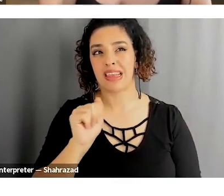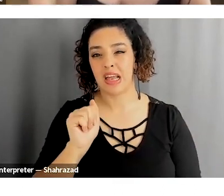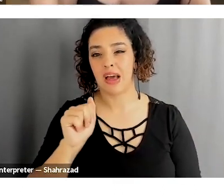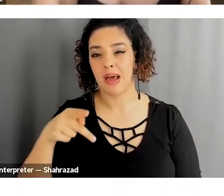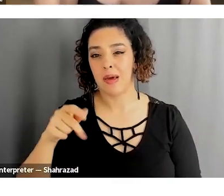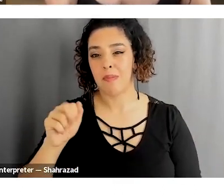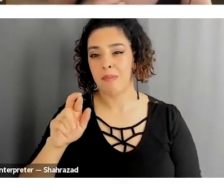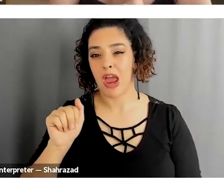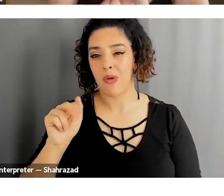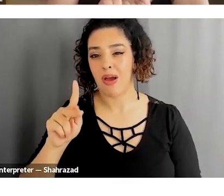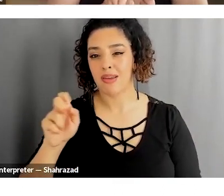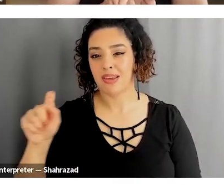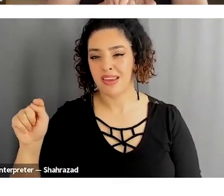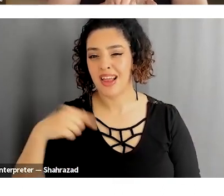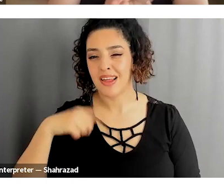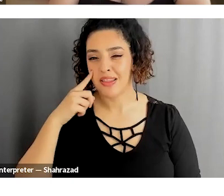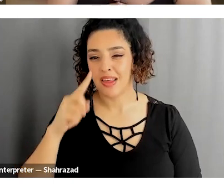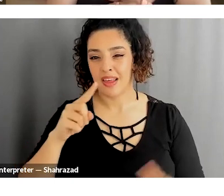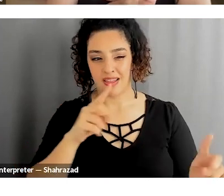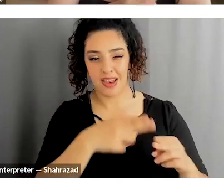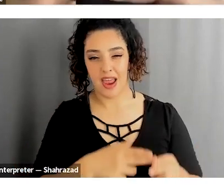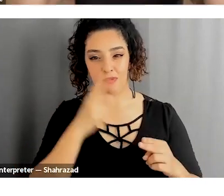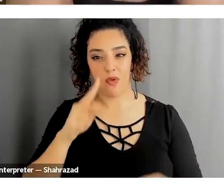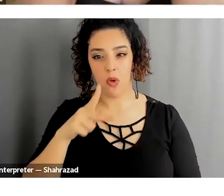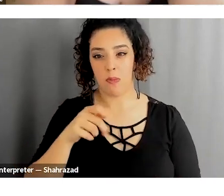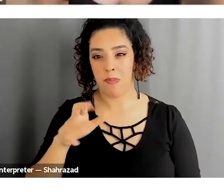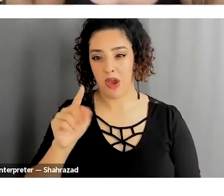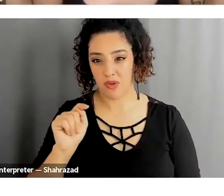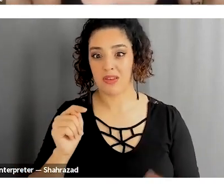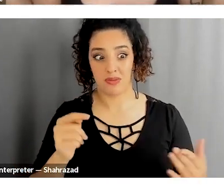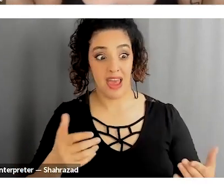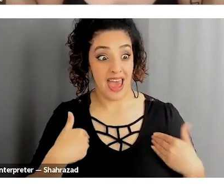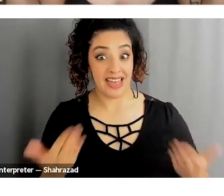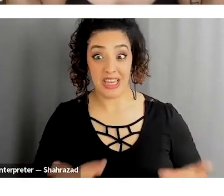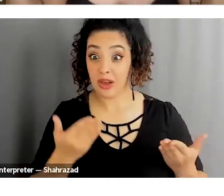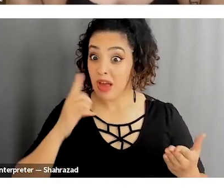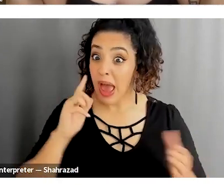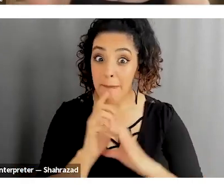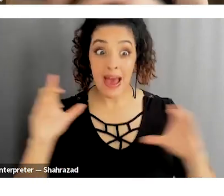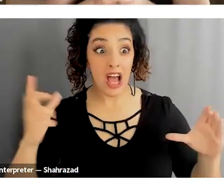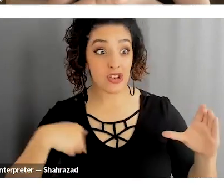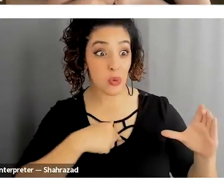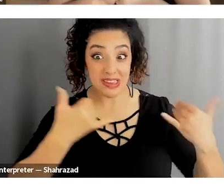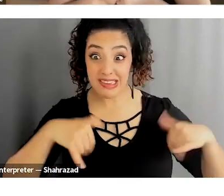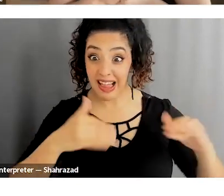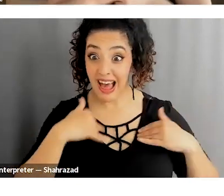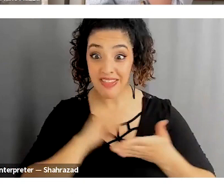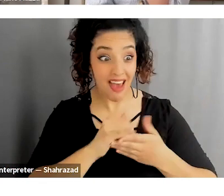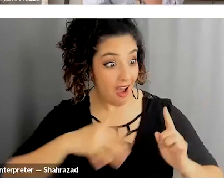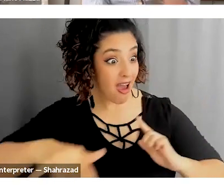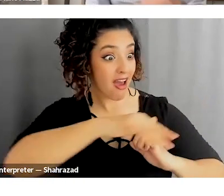that, the name of the parrot that existed here. And imagine if we had parrots everywhere, like, wow.